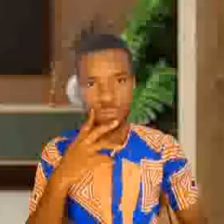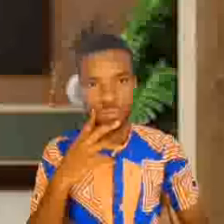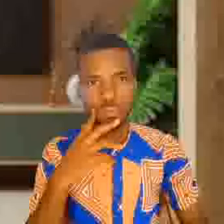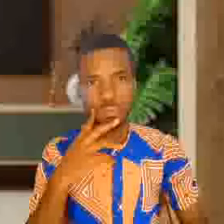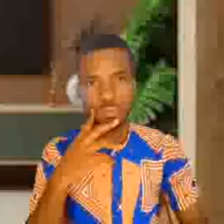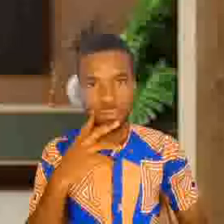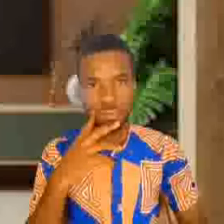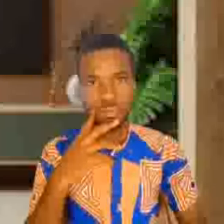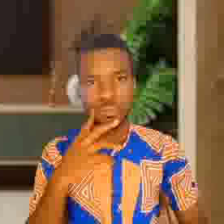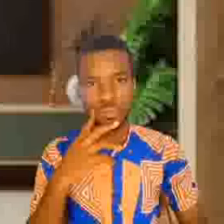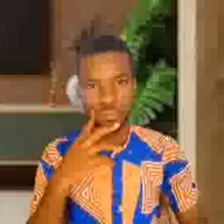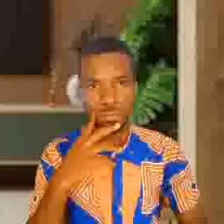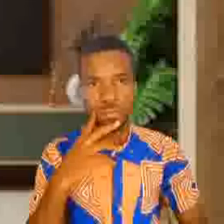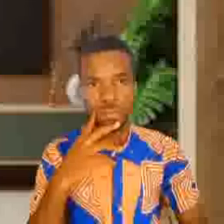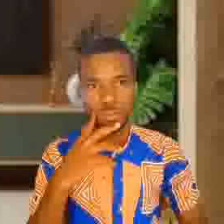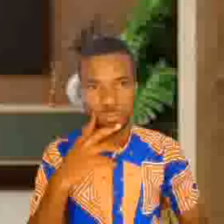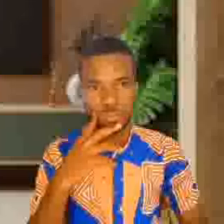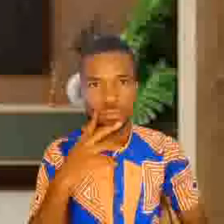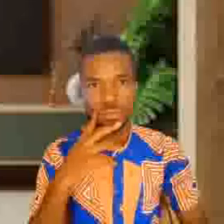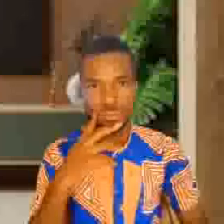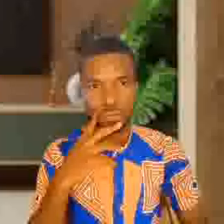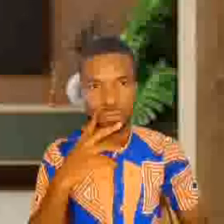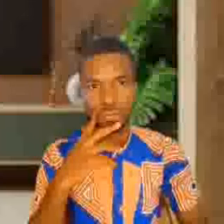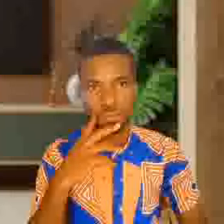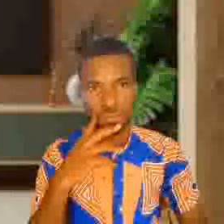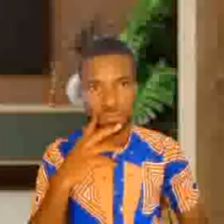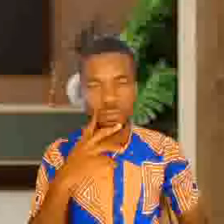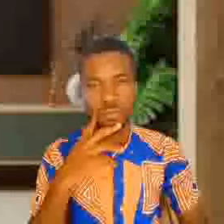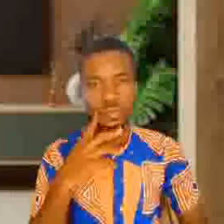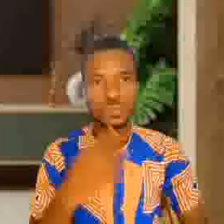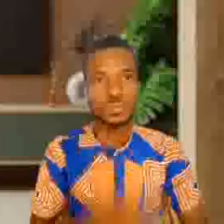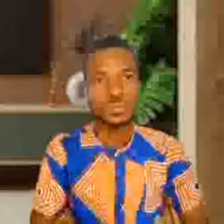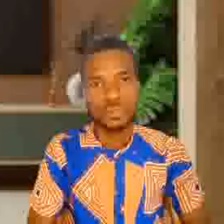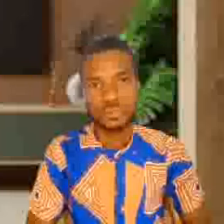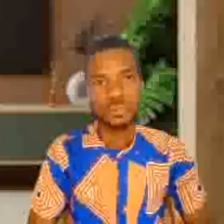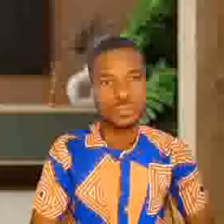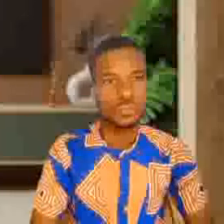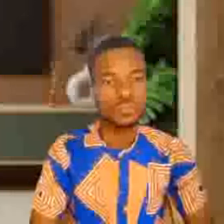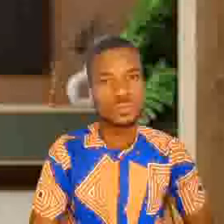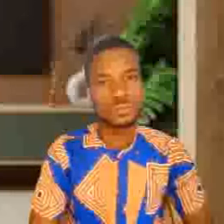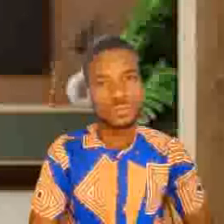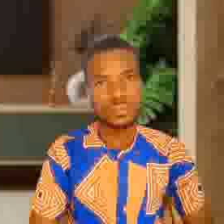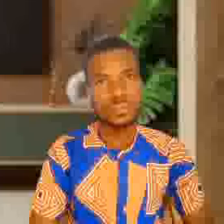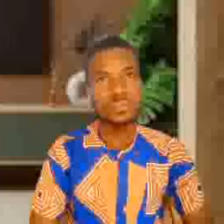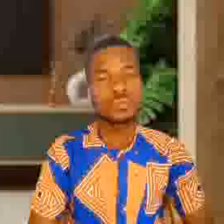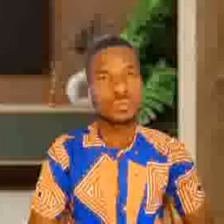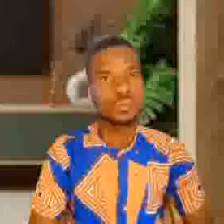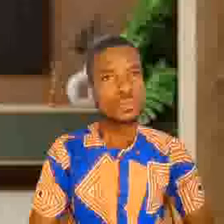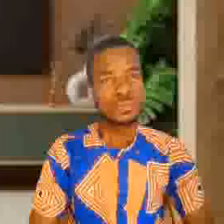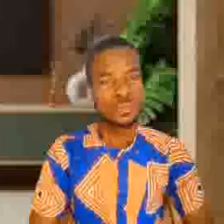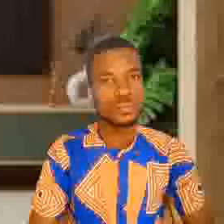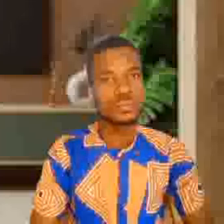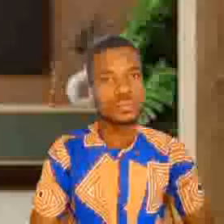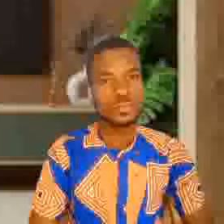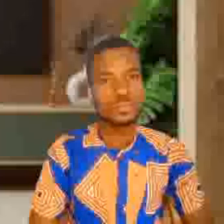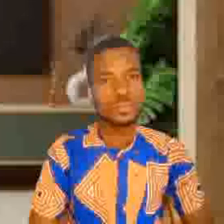Christian. But the day you get ready, just know that this fire that I'm kindling now, I will kindle it for life. If you